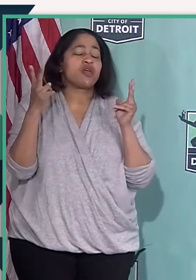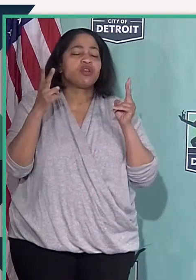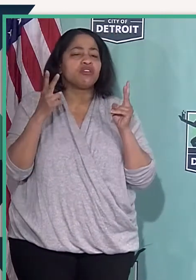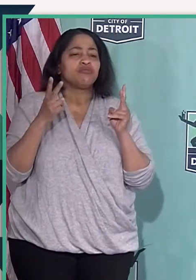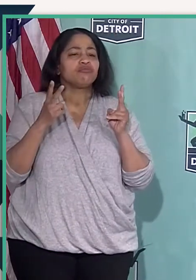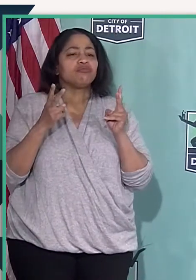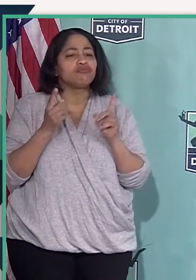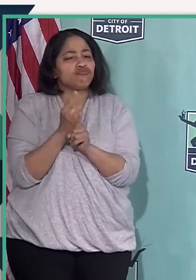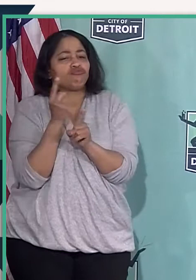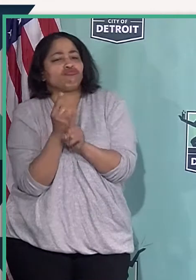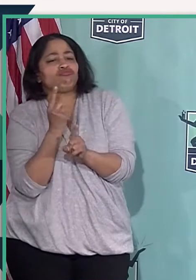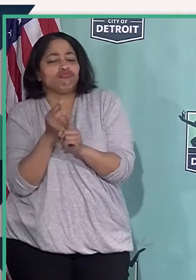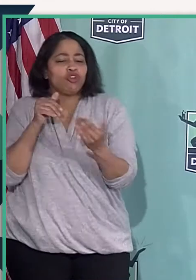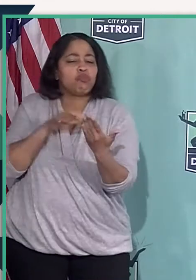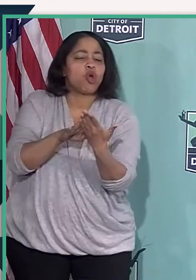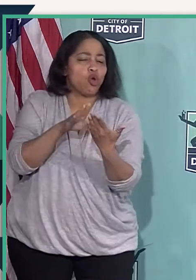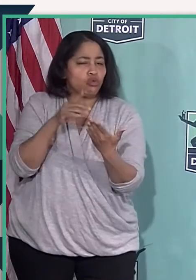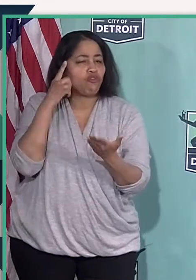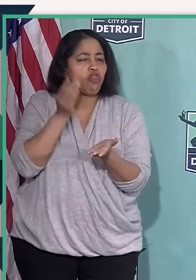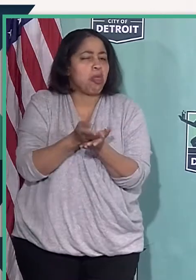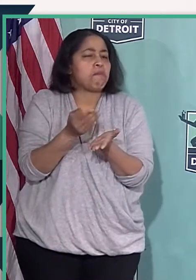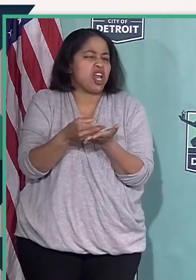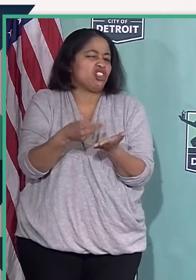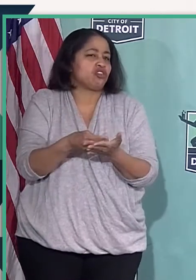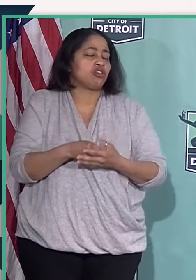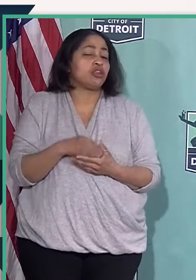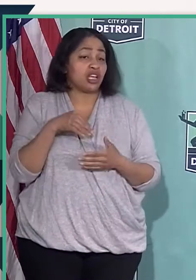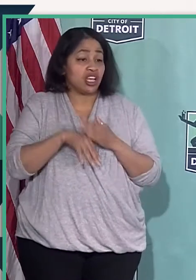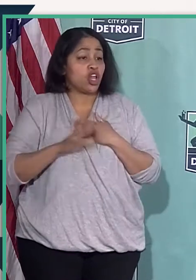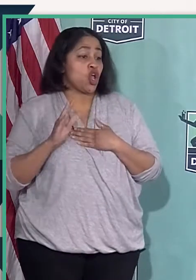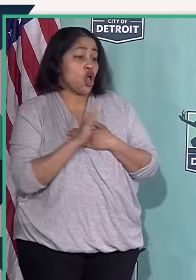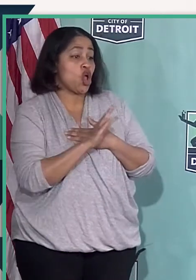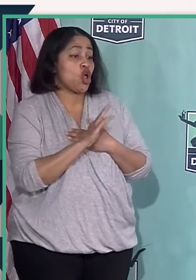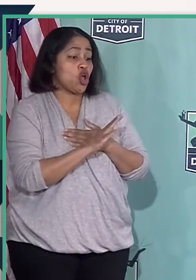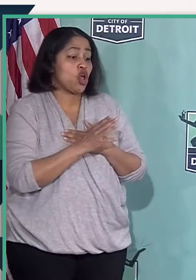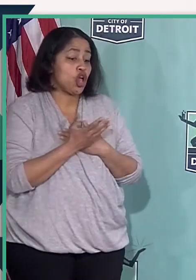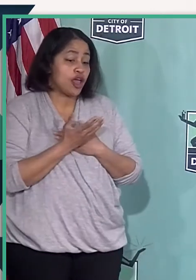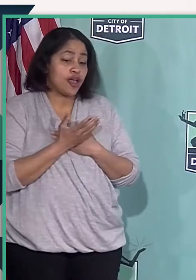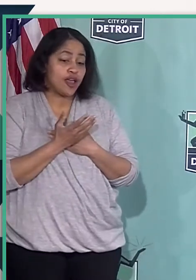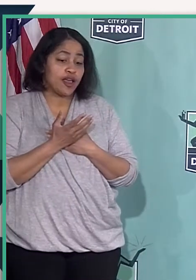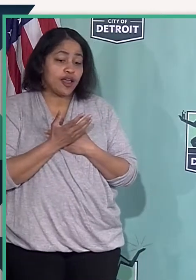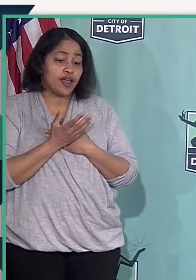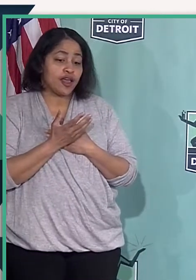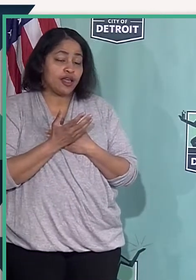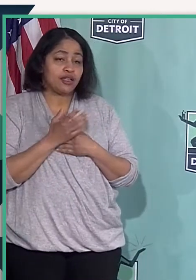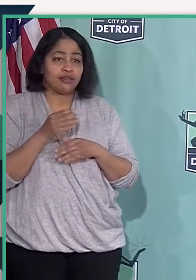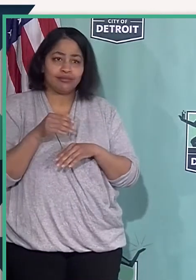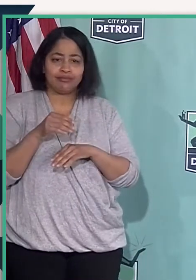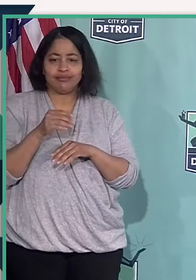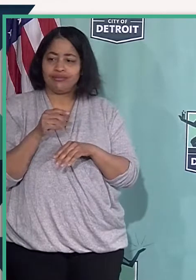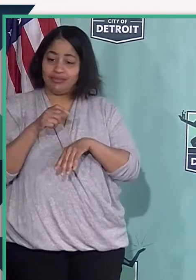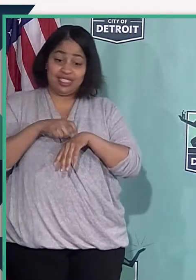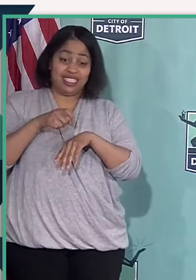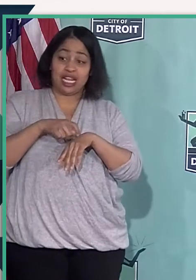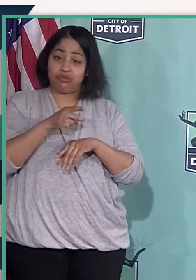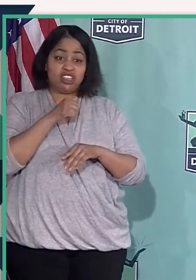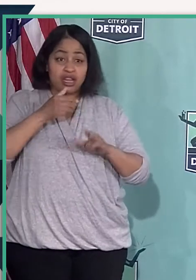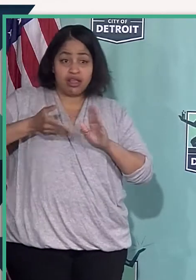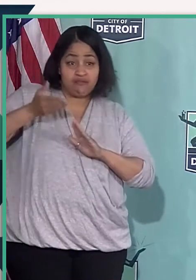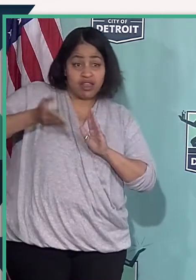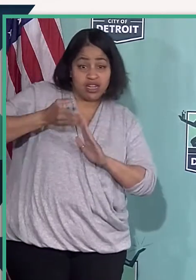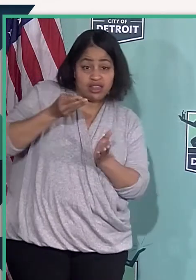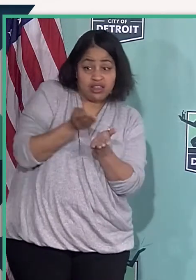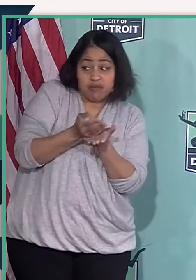conservative approach. And in her night or her spare time when she wasn't running the Budget Committee